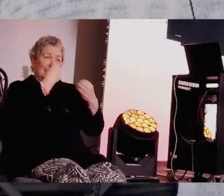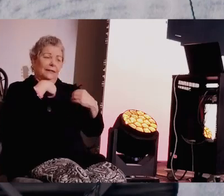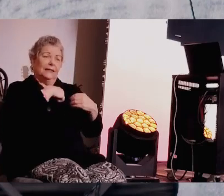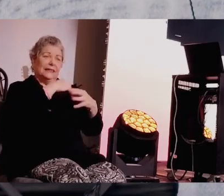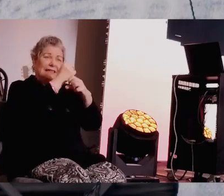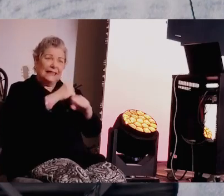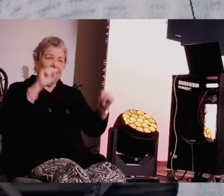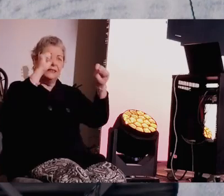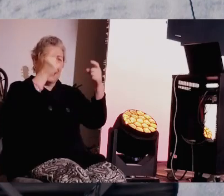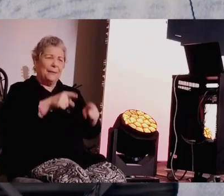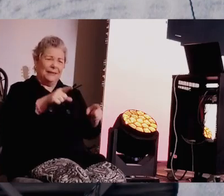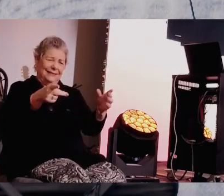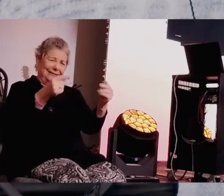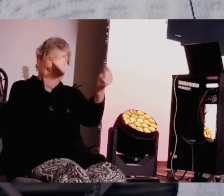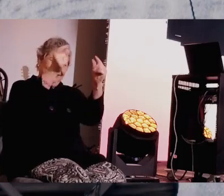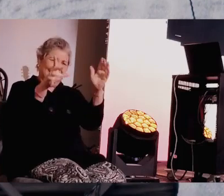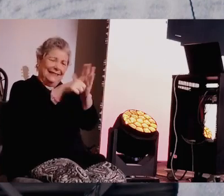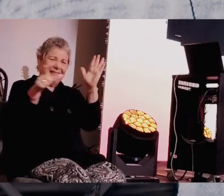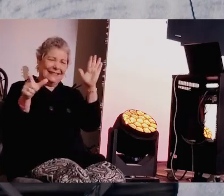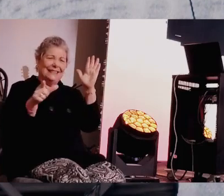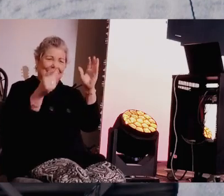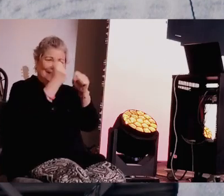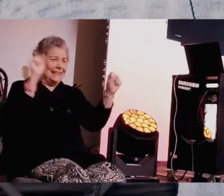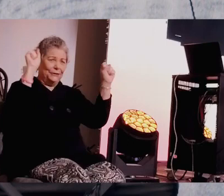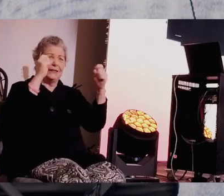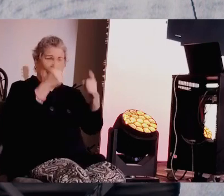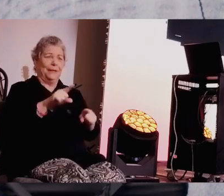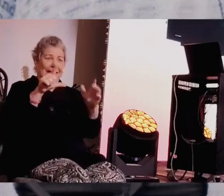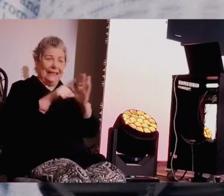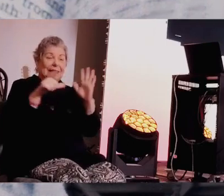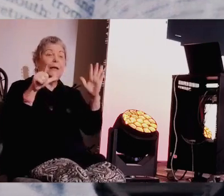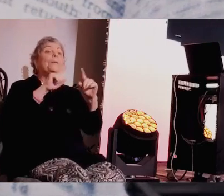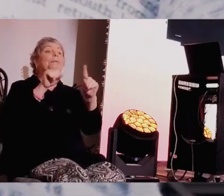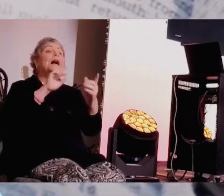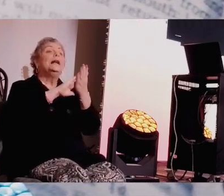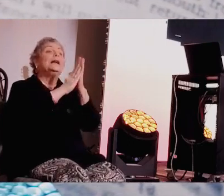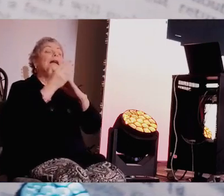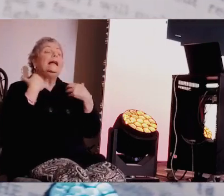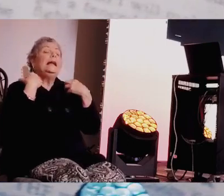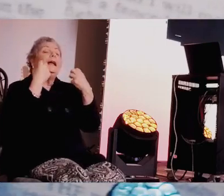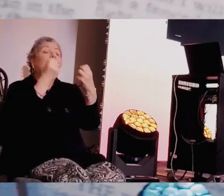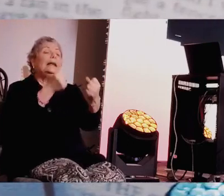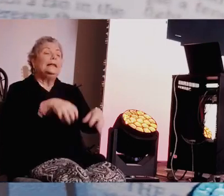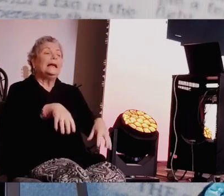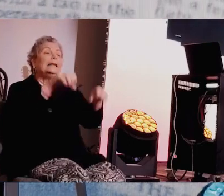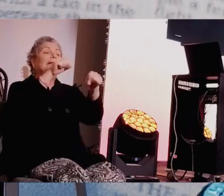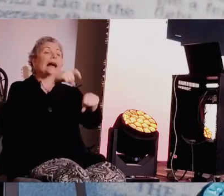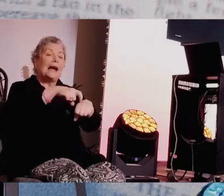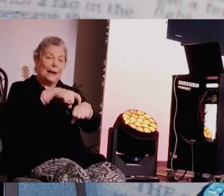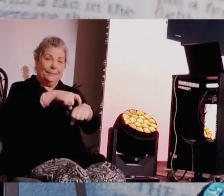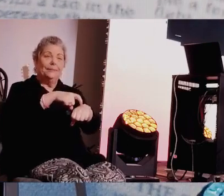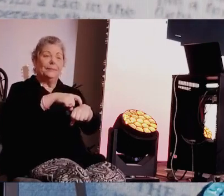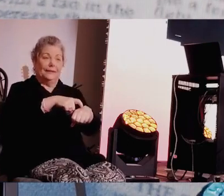It happens in an instant, okay? Deliverance happens in an instant, but healing happens over time. And there's a